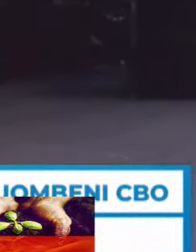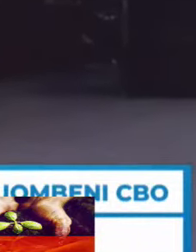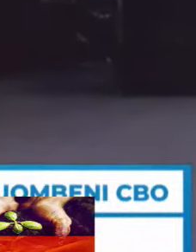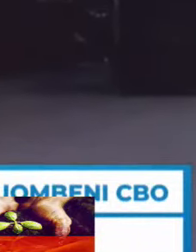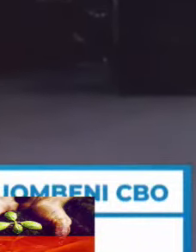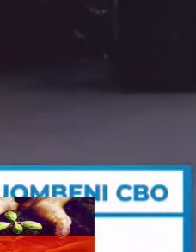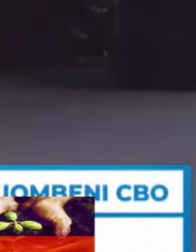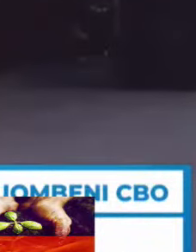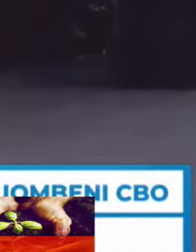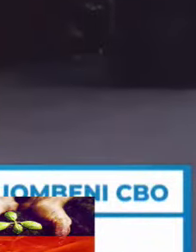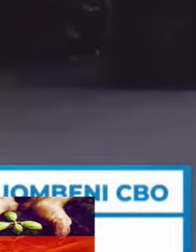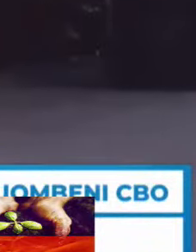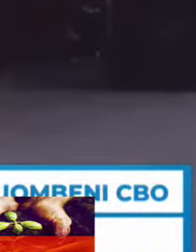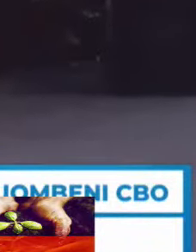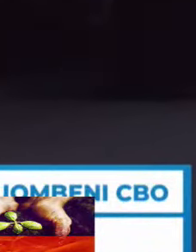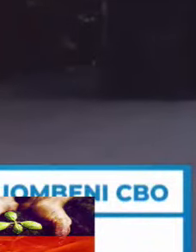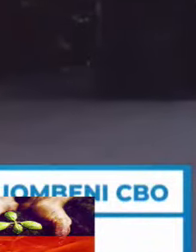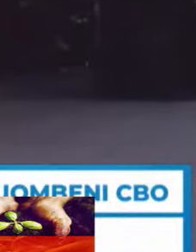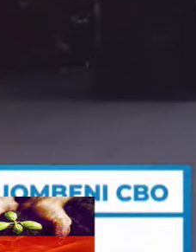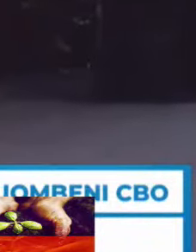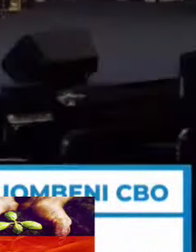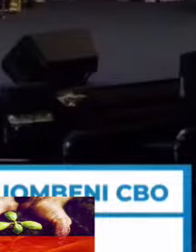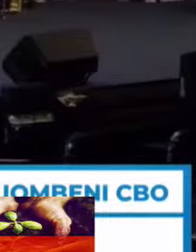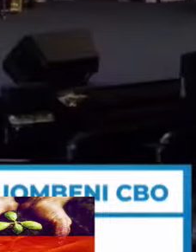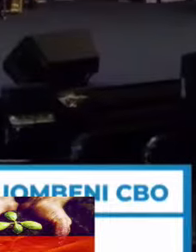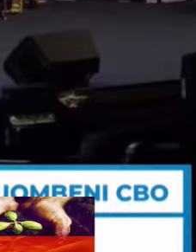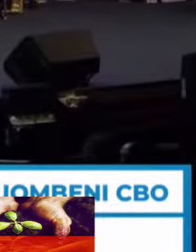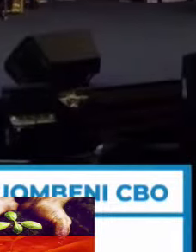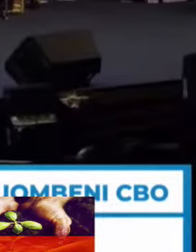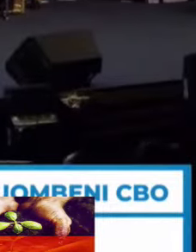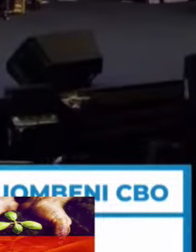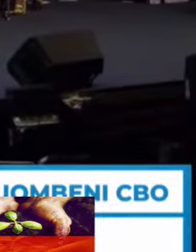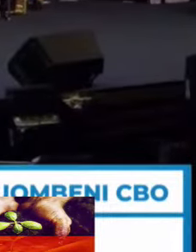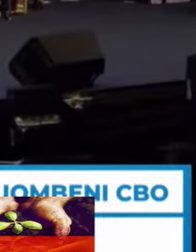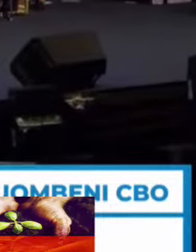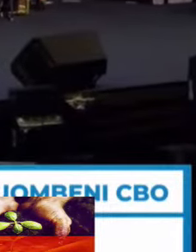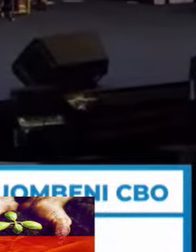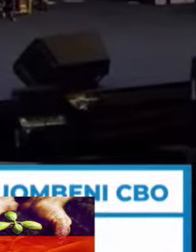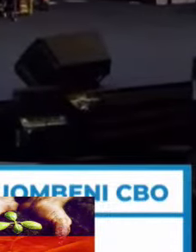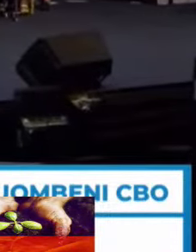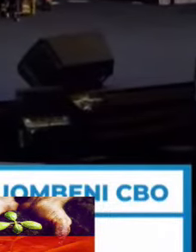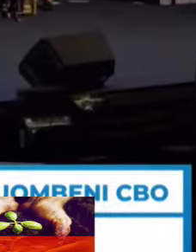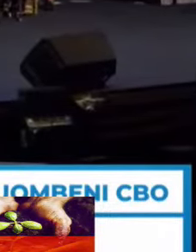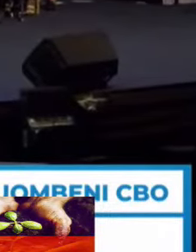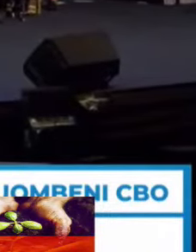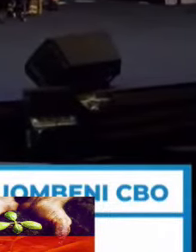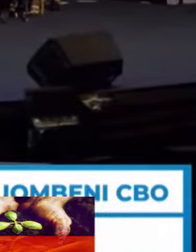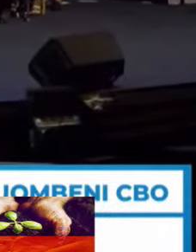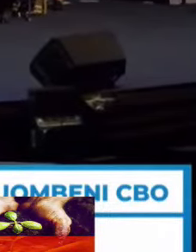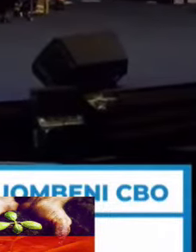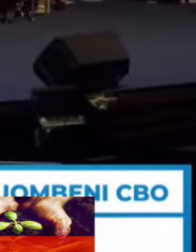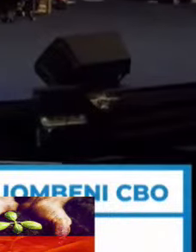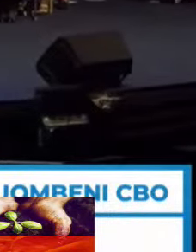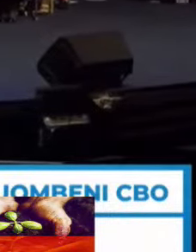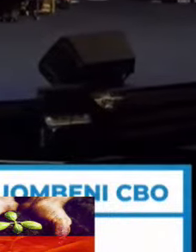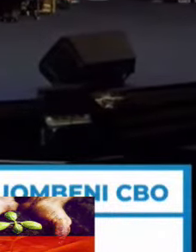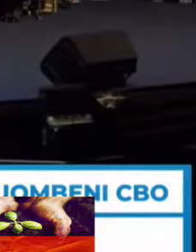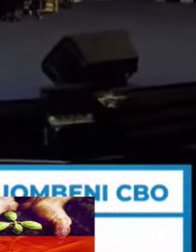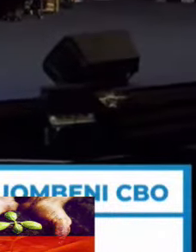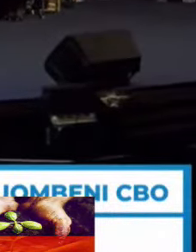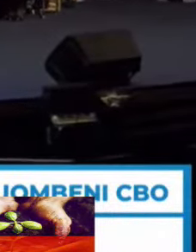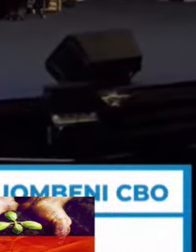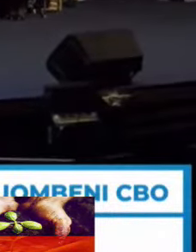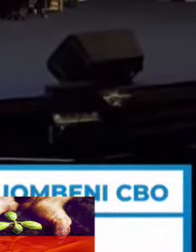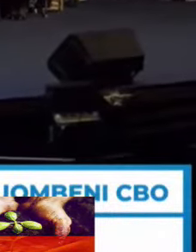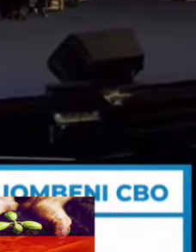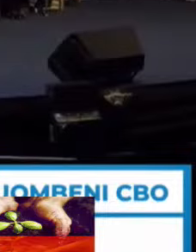then you've been praying you've been believing God God now is going to